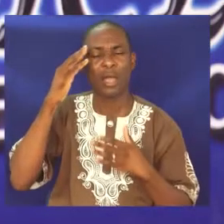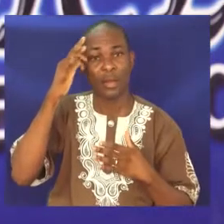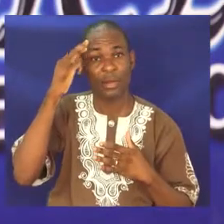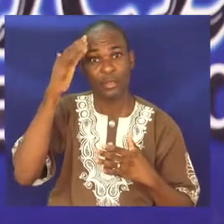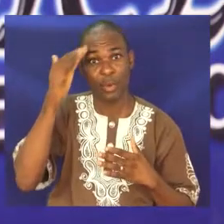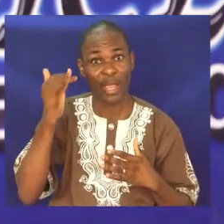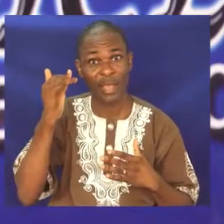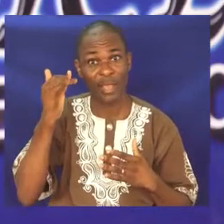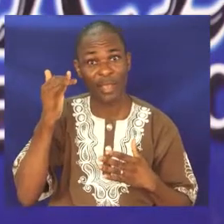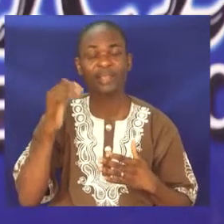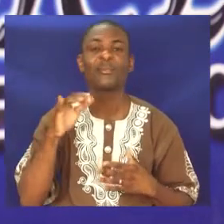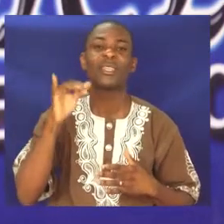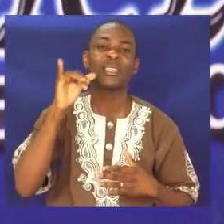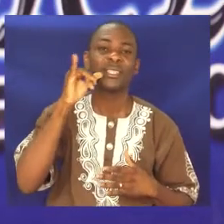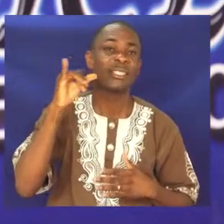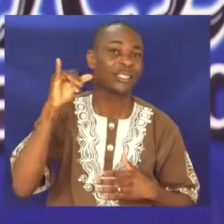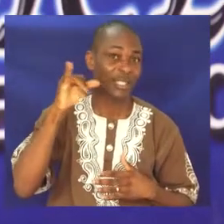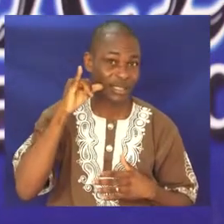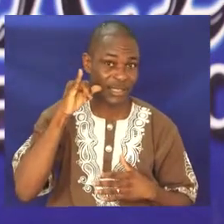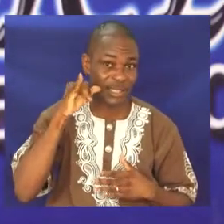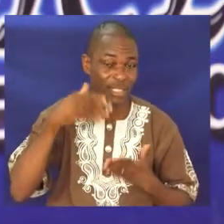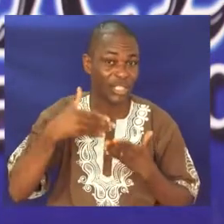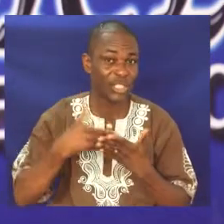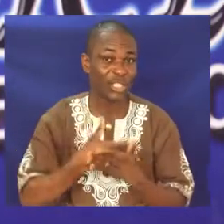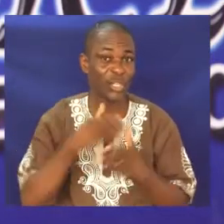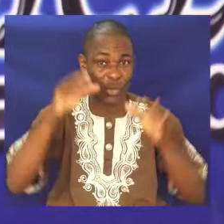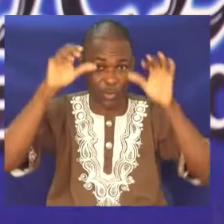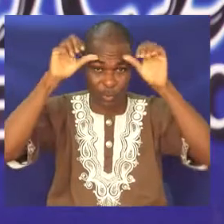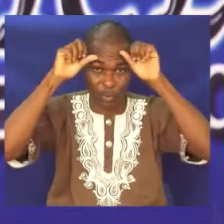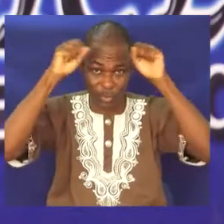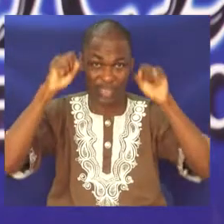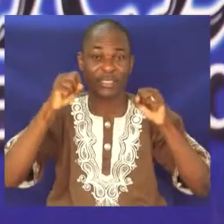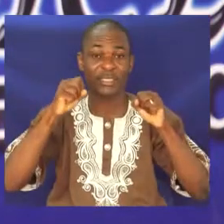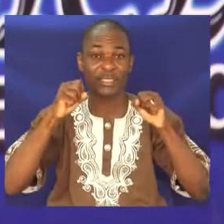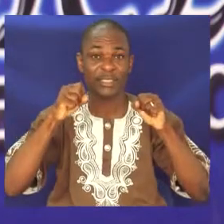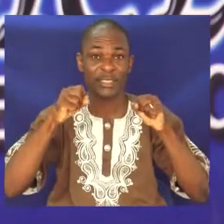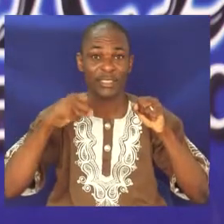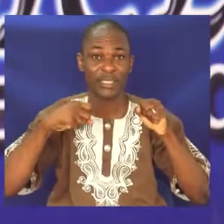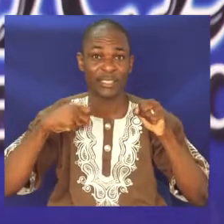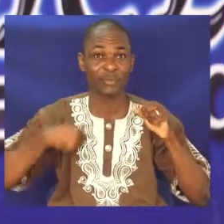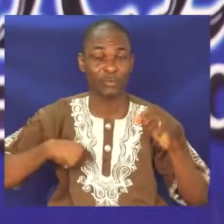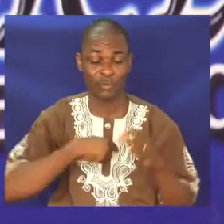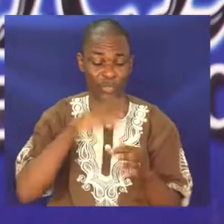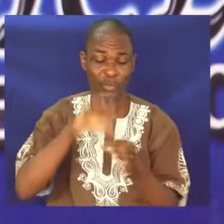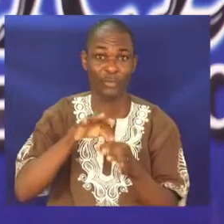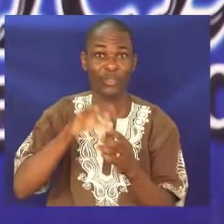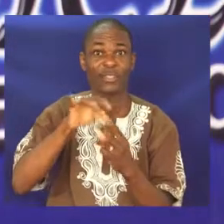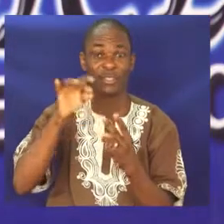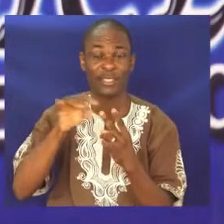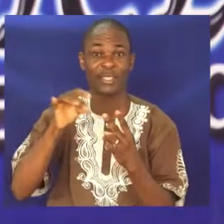ene se enura yara ana o manpani fofuro ayato aba ede ama no ye de no esi na